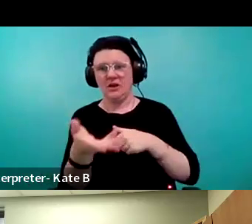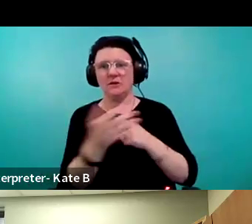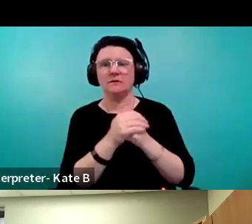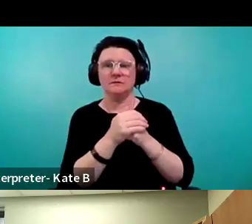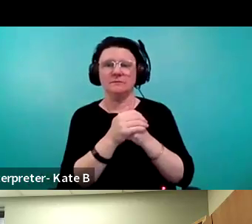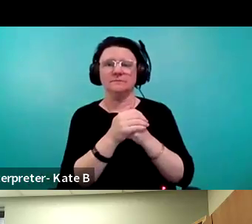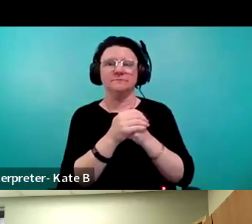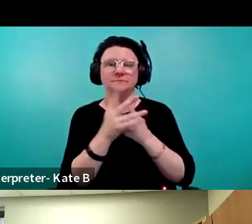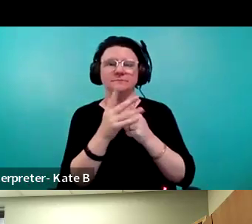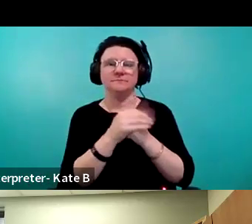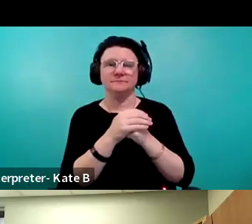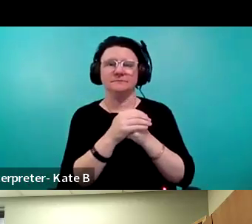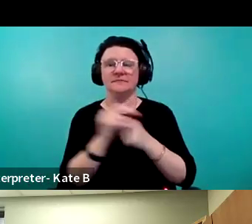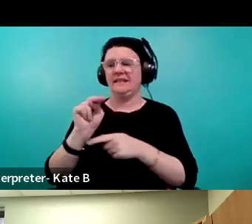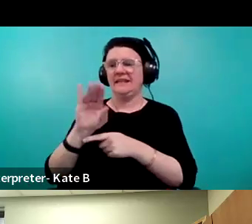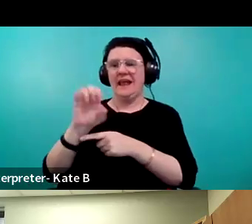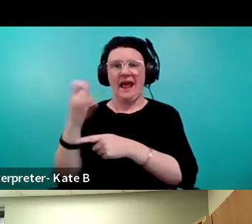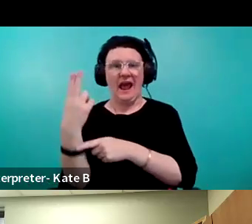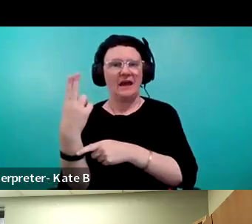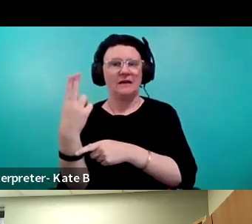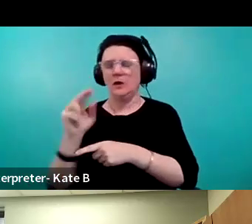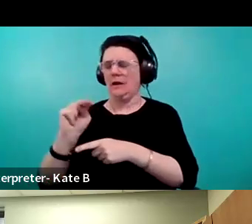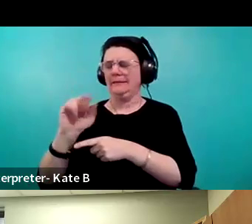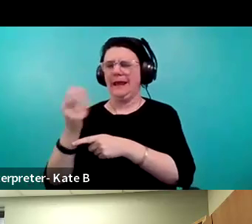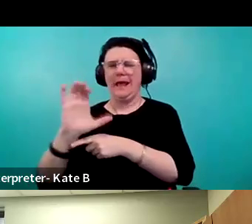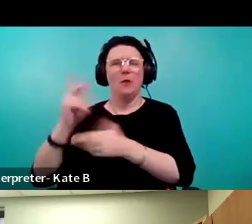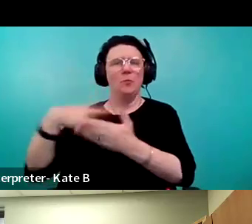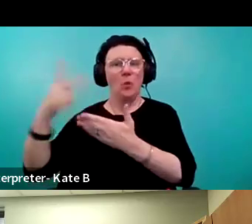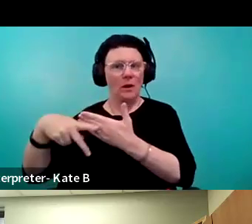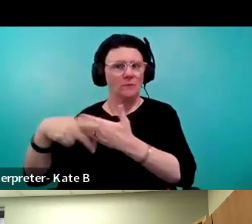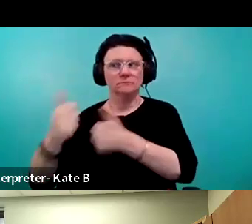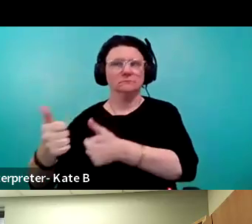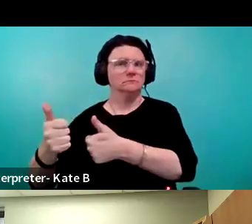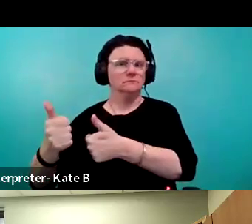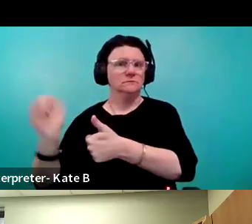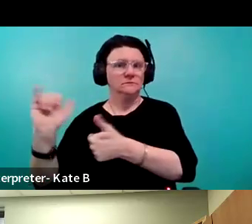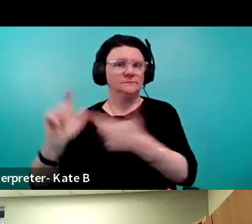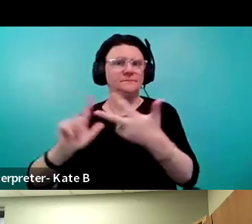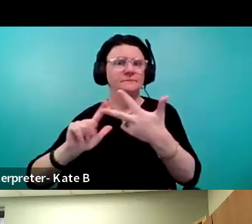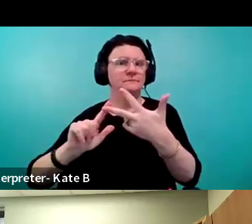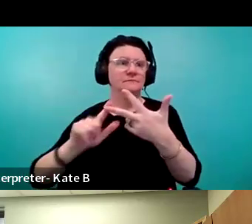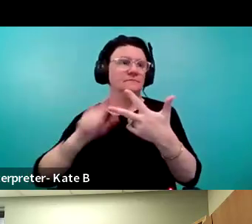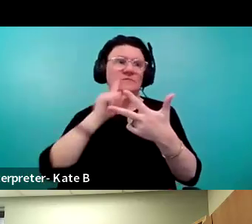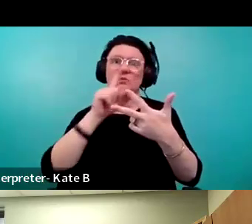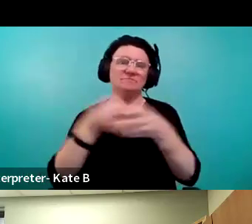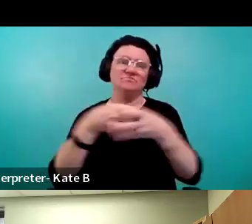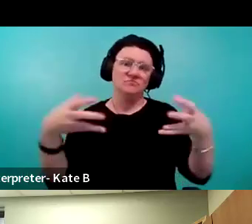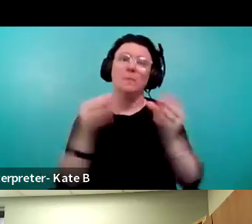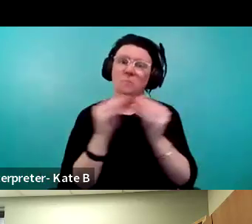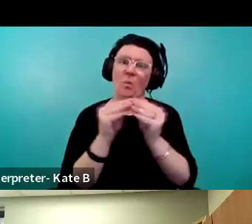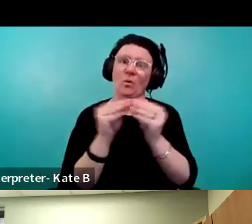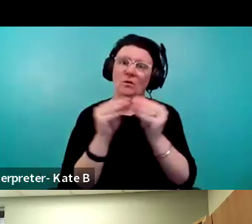the NIAC program that just started is doing well, and it can only continue. There should be